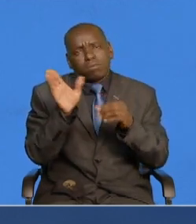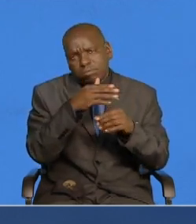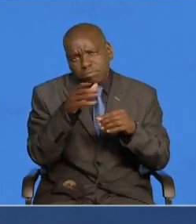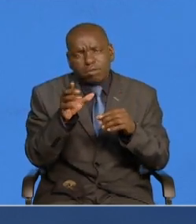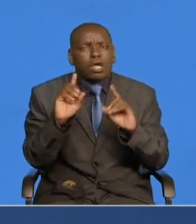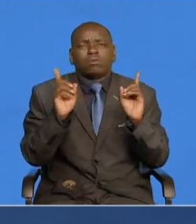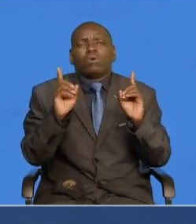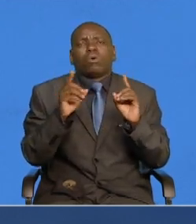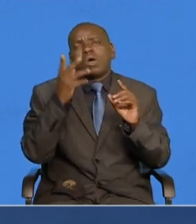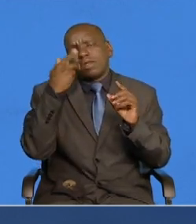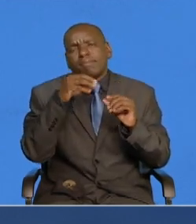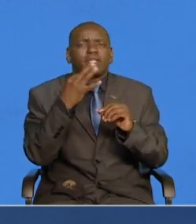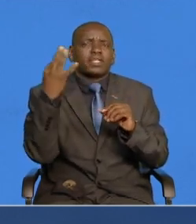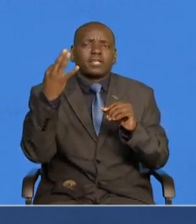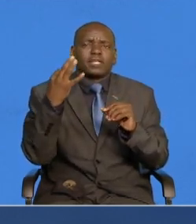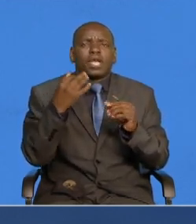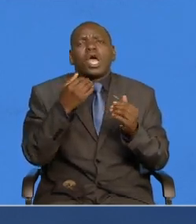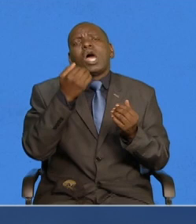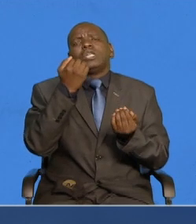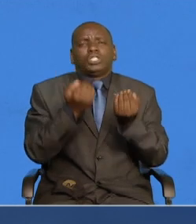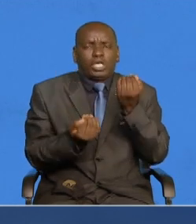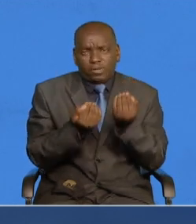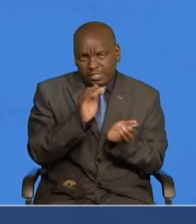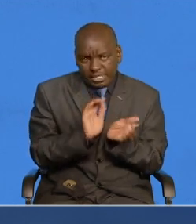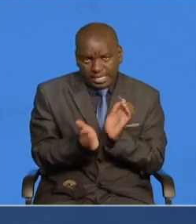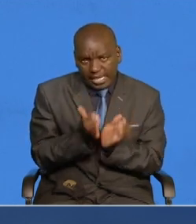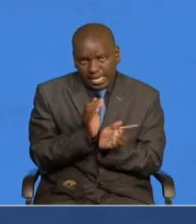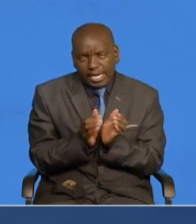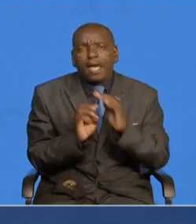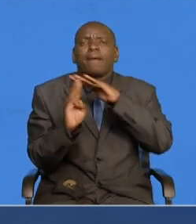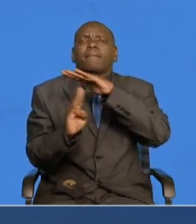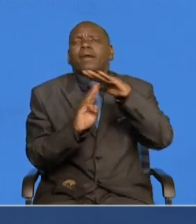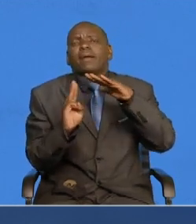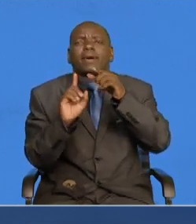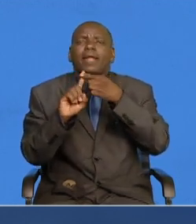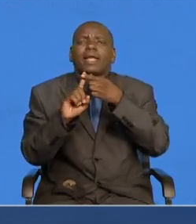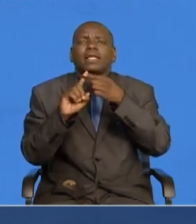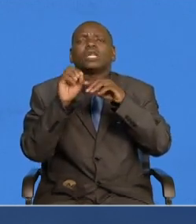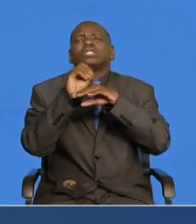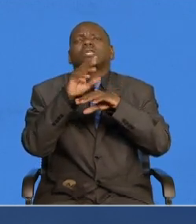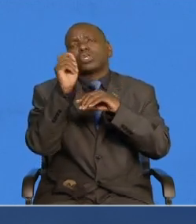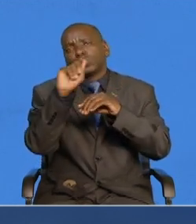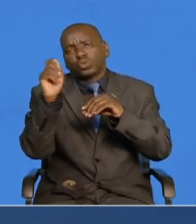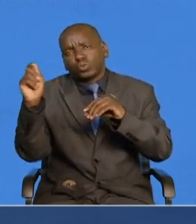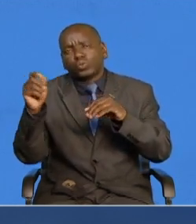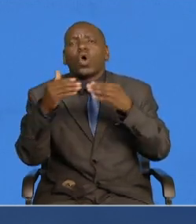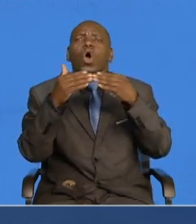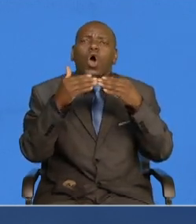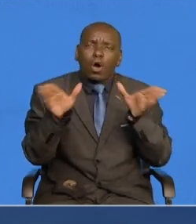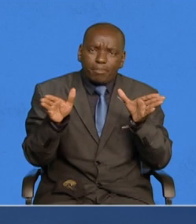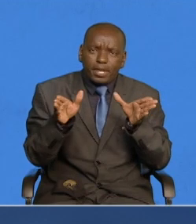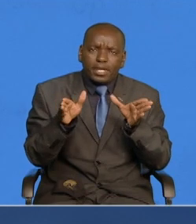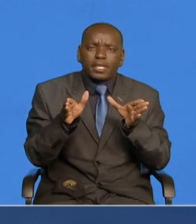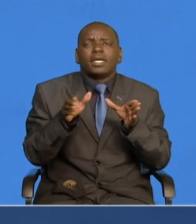ventilation. Point number 3 is child care services. Primary and secondary schools should remain open